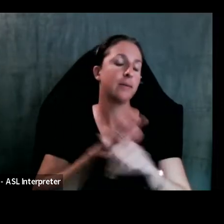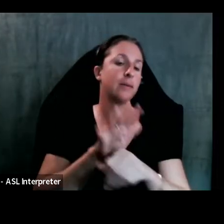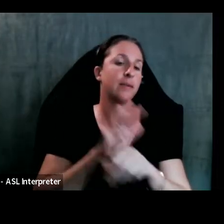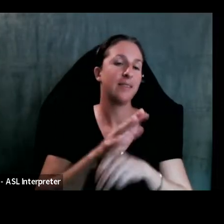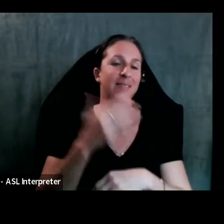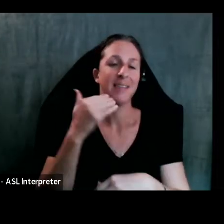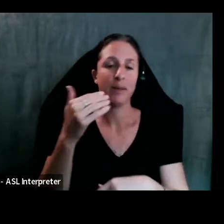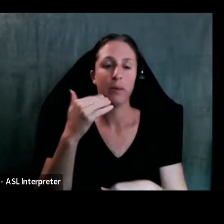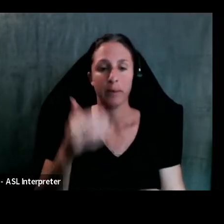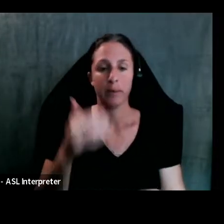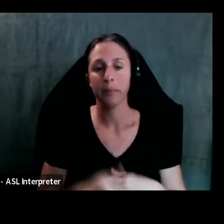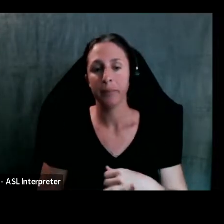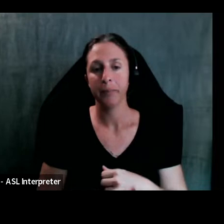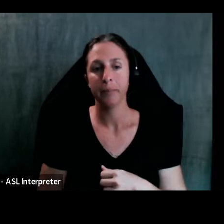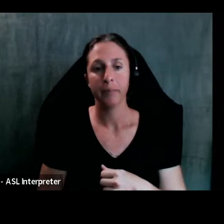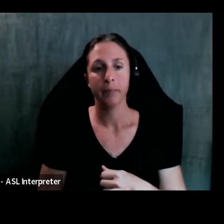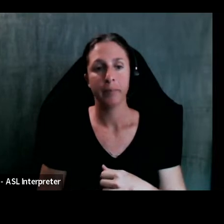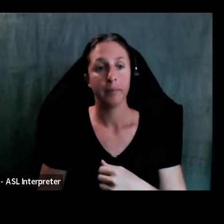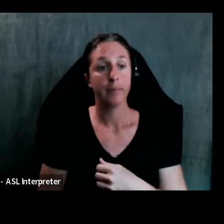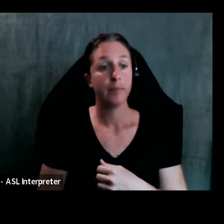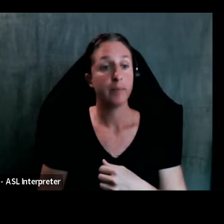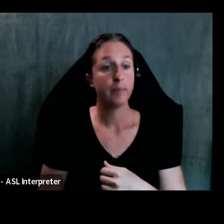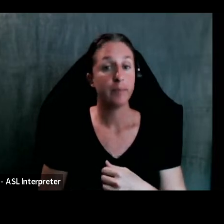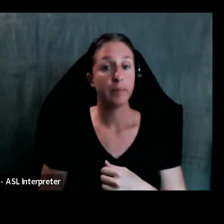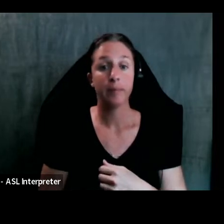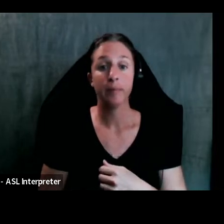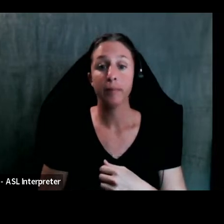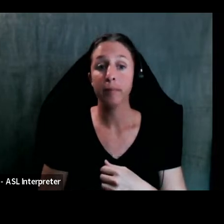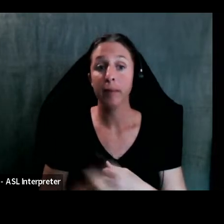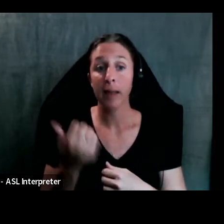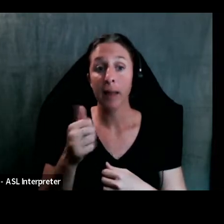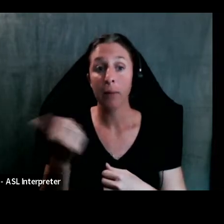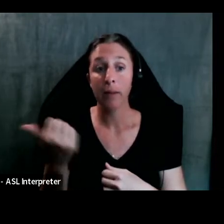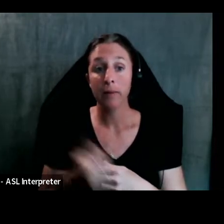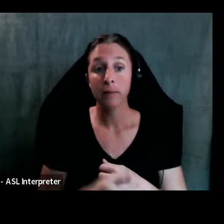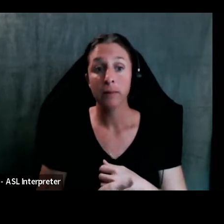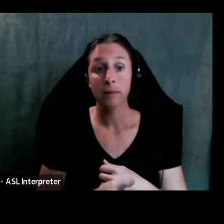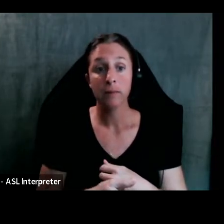you. Anyone else? Go ahead.